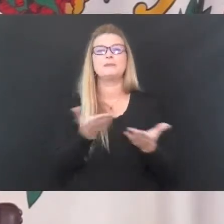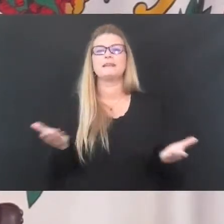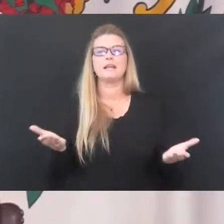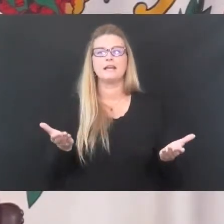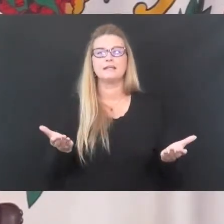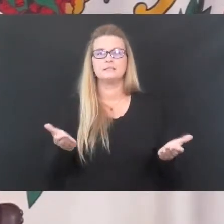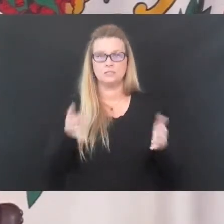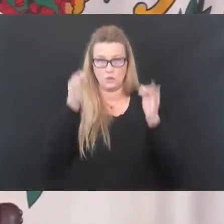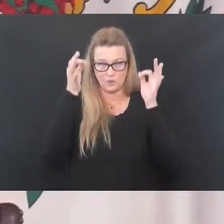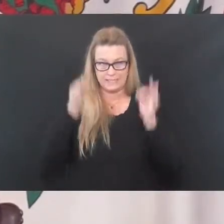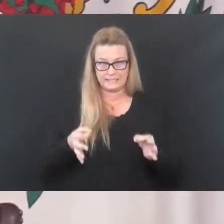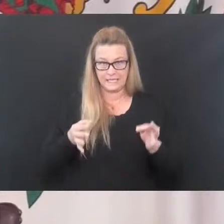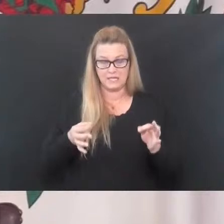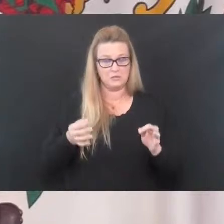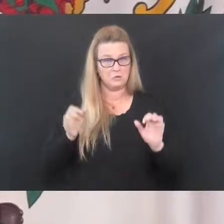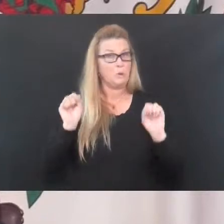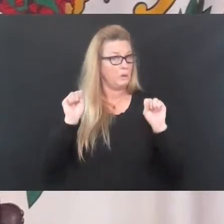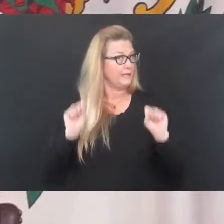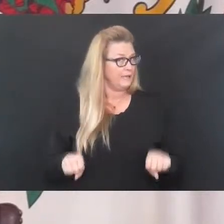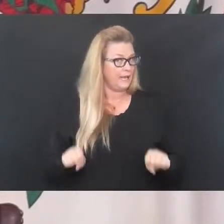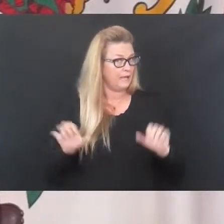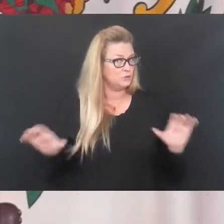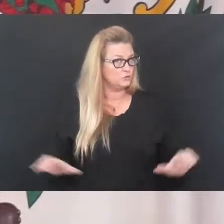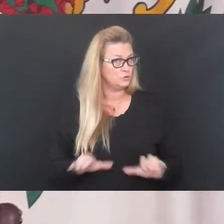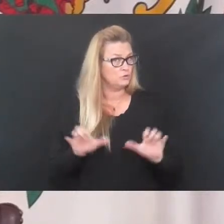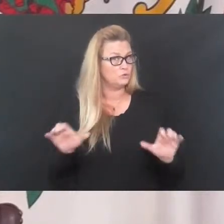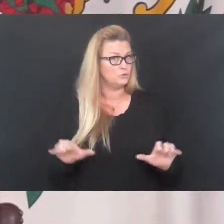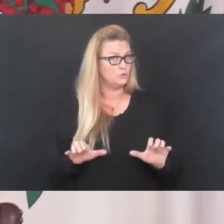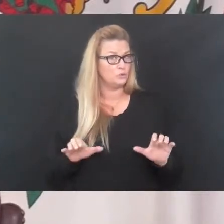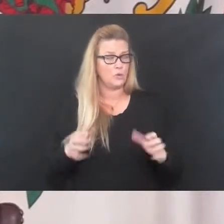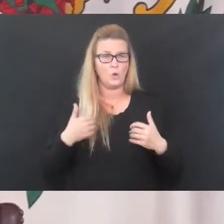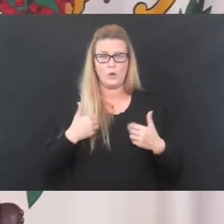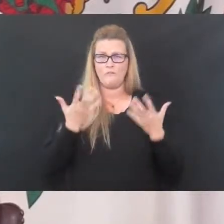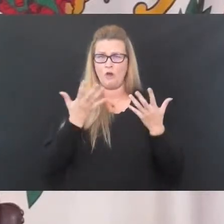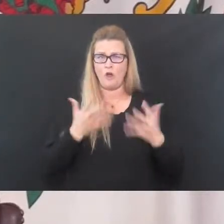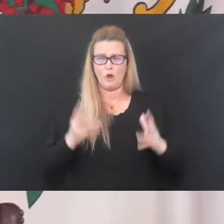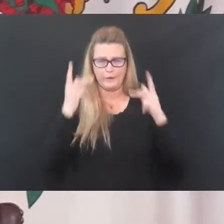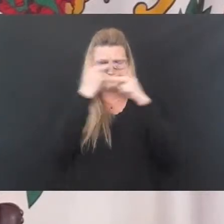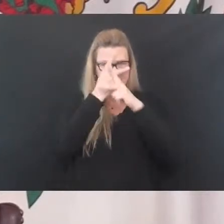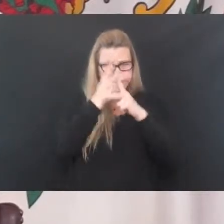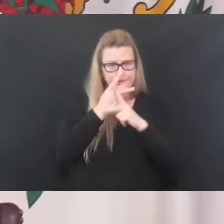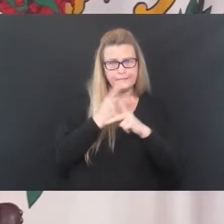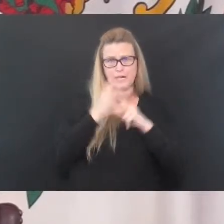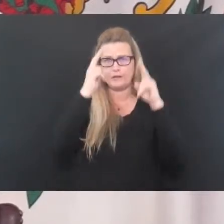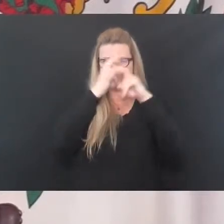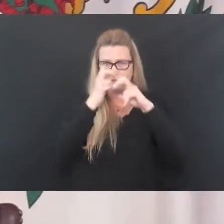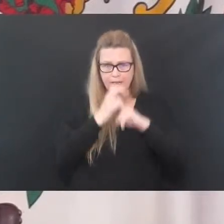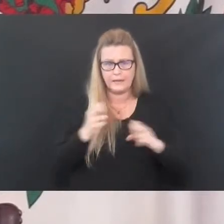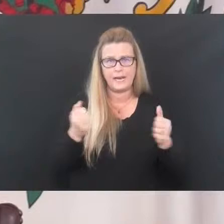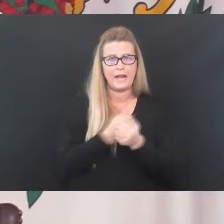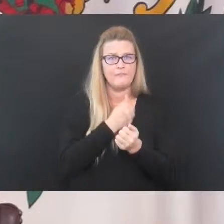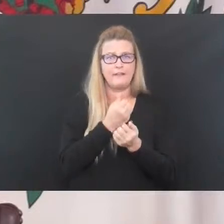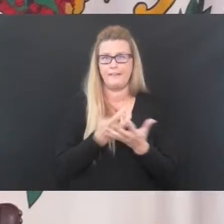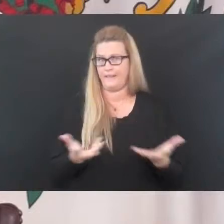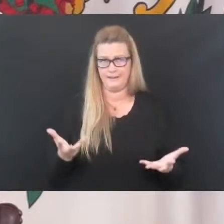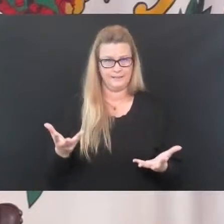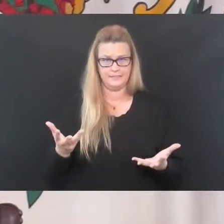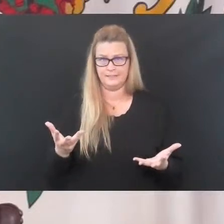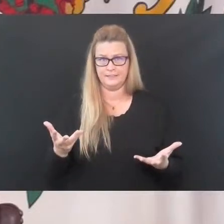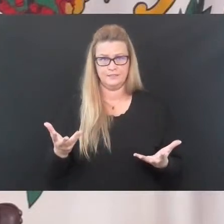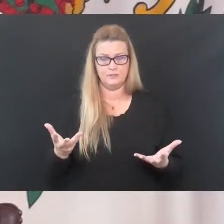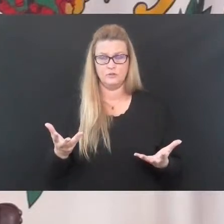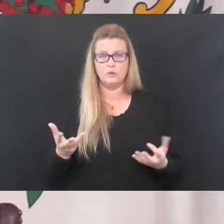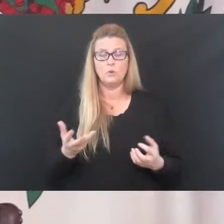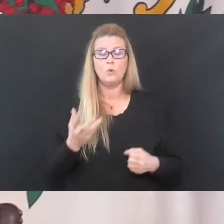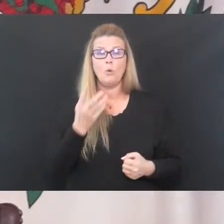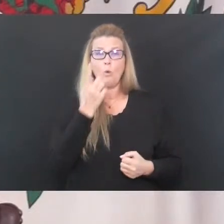we can do. We have vetted this process through the entire thing.